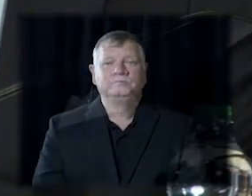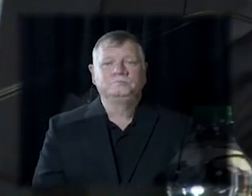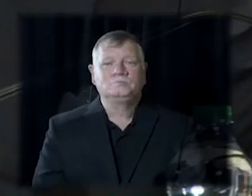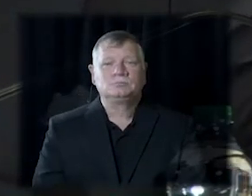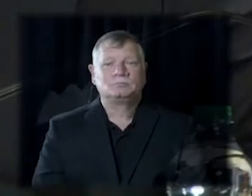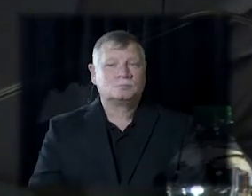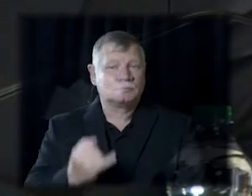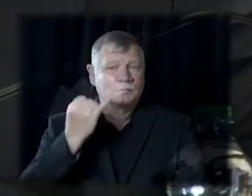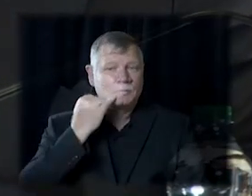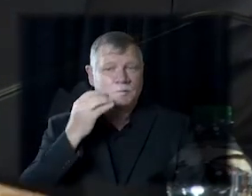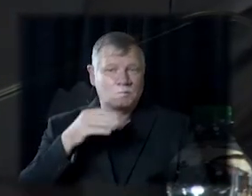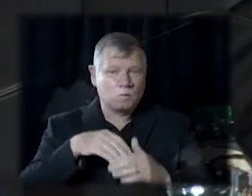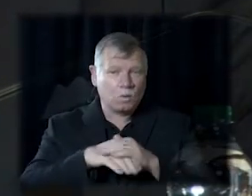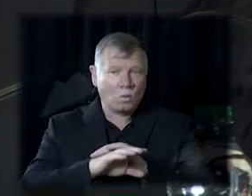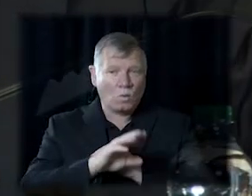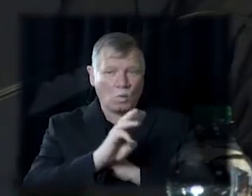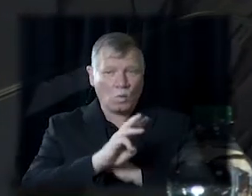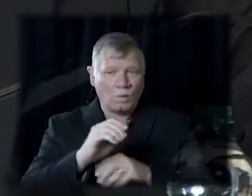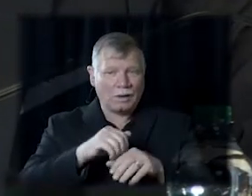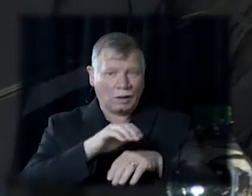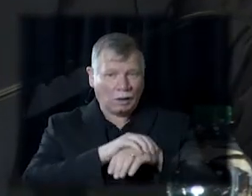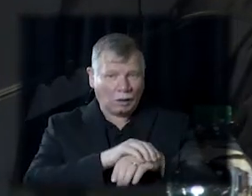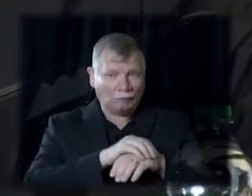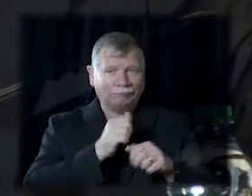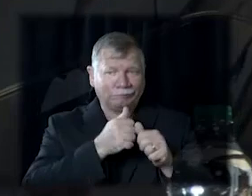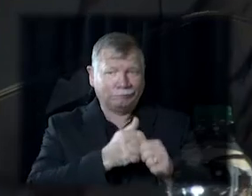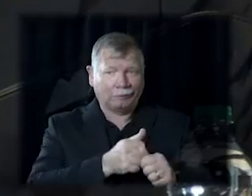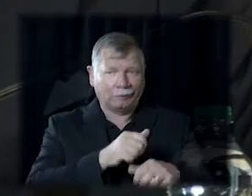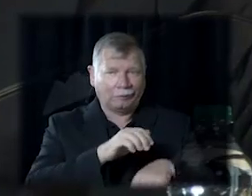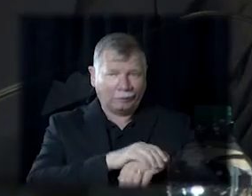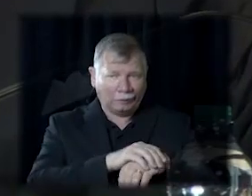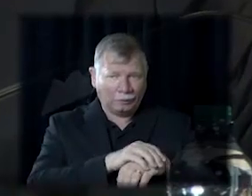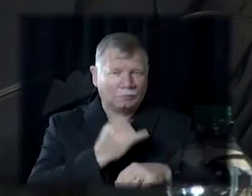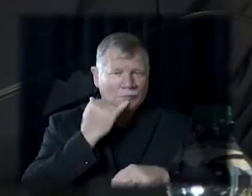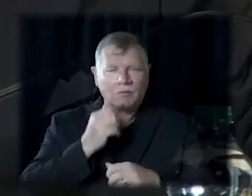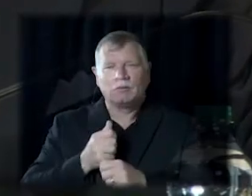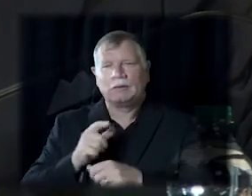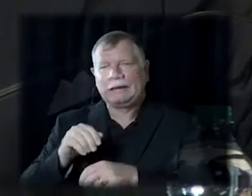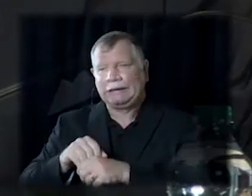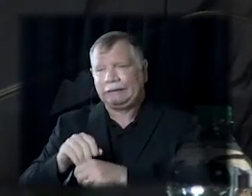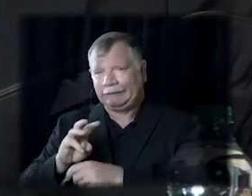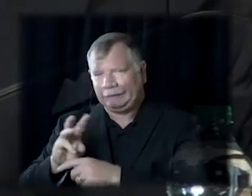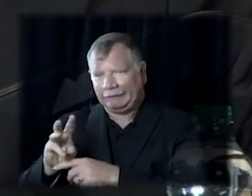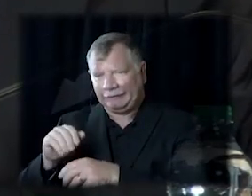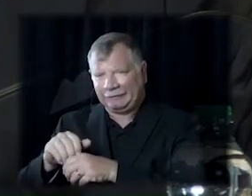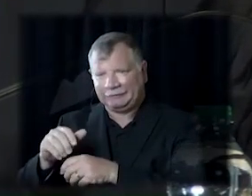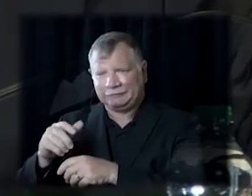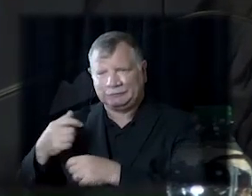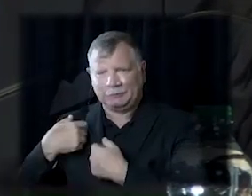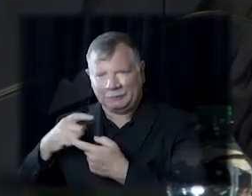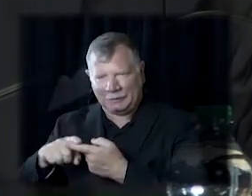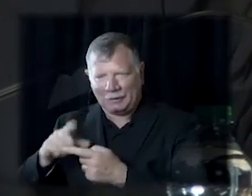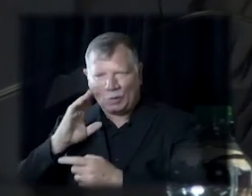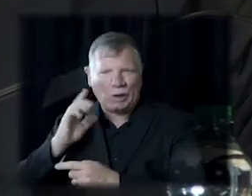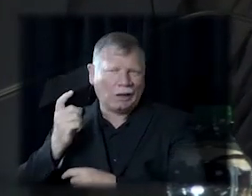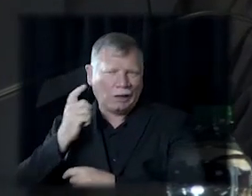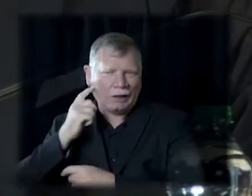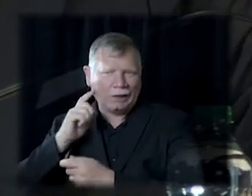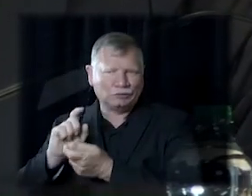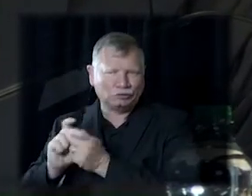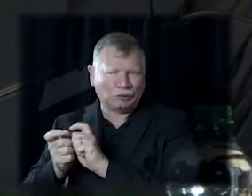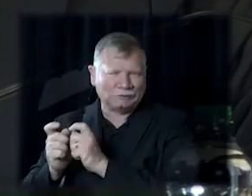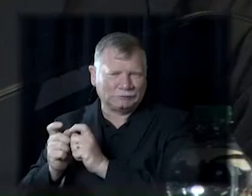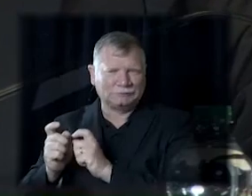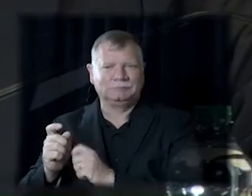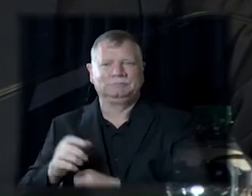If you log in to the English website, the audio will be in English. If you do so in Spanish, you will hear the translation. Let's move